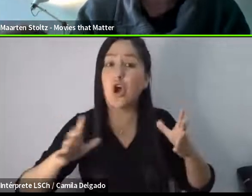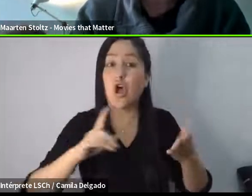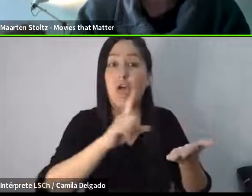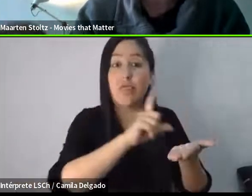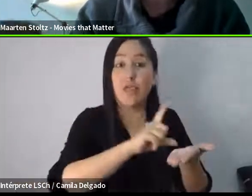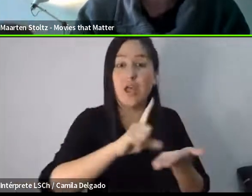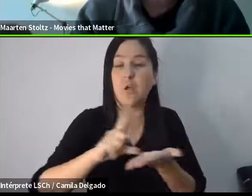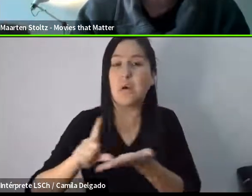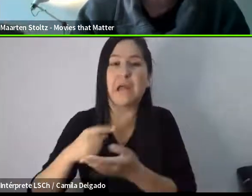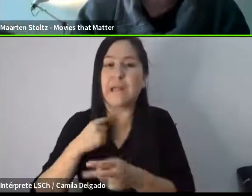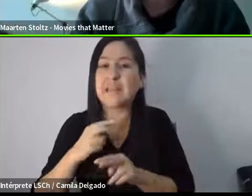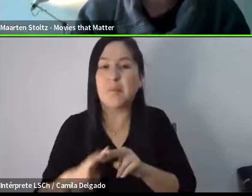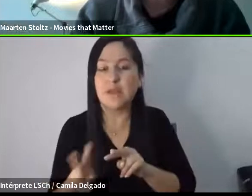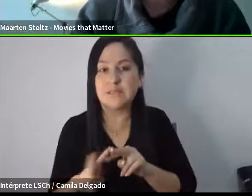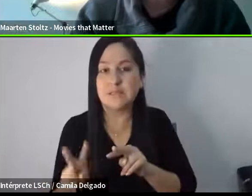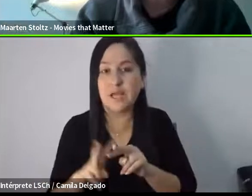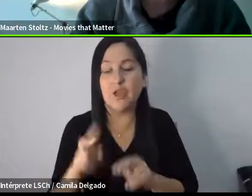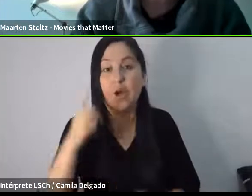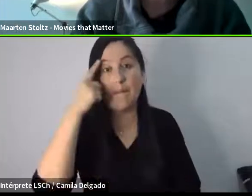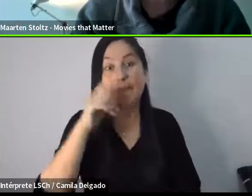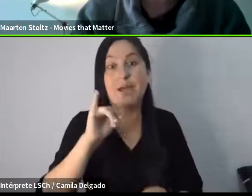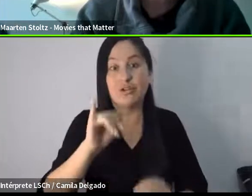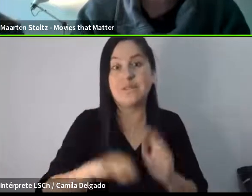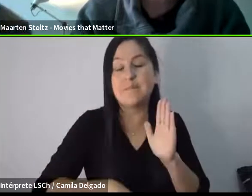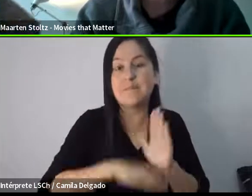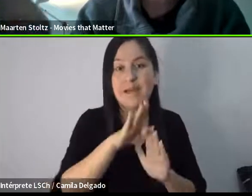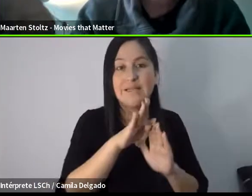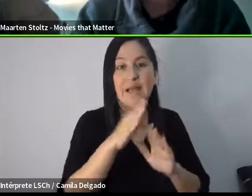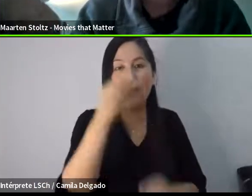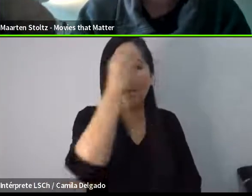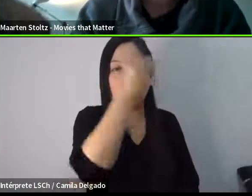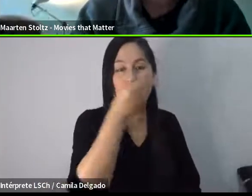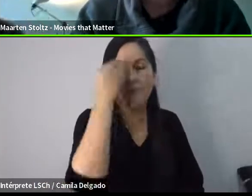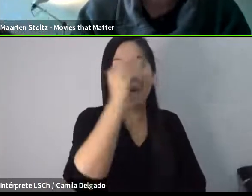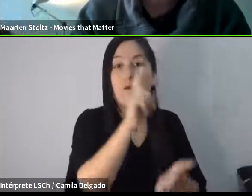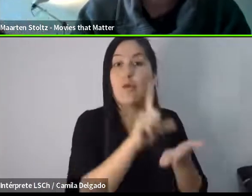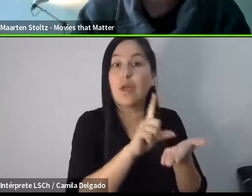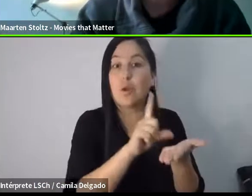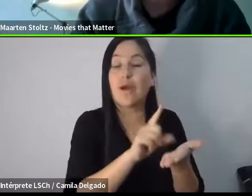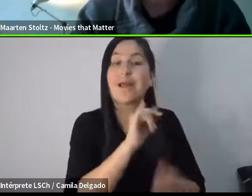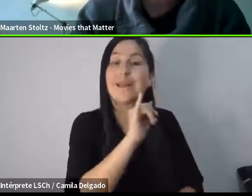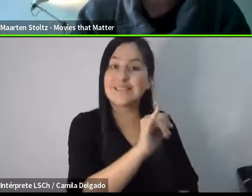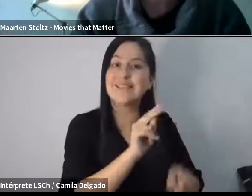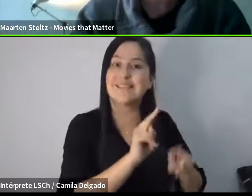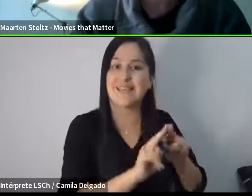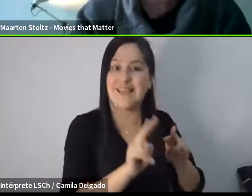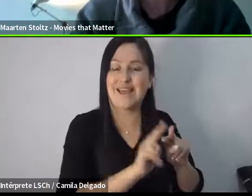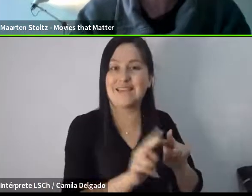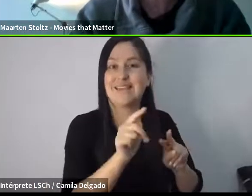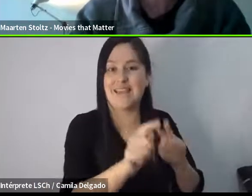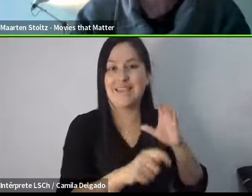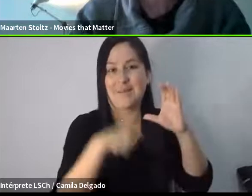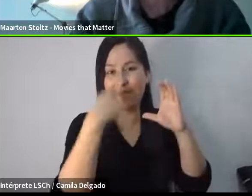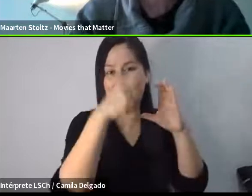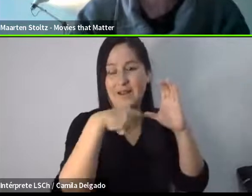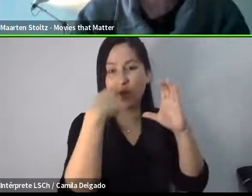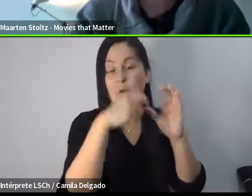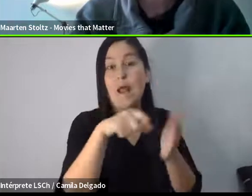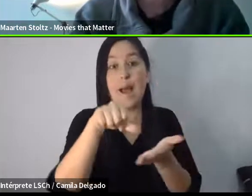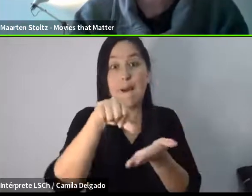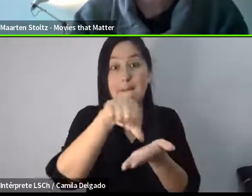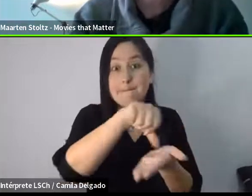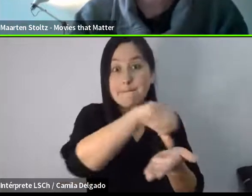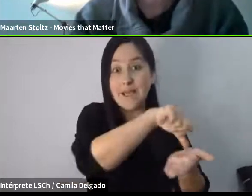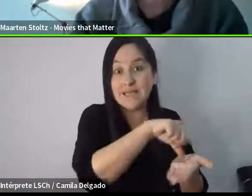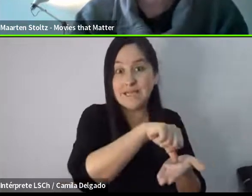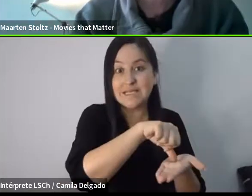about the places where the films are not being made anymore. Because if there are countries out there where films cannot be made about these topics anymore, then